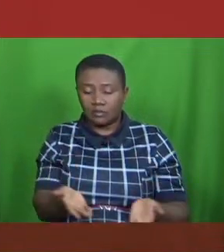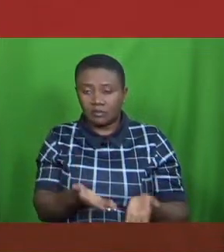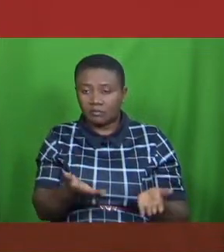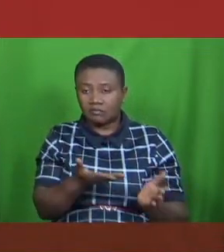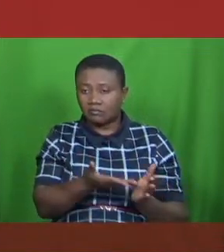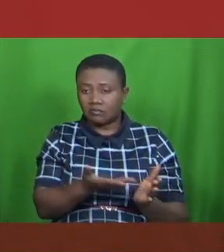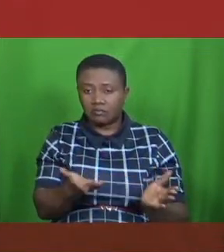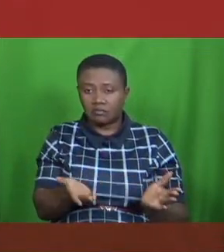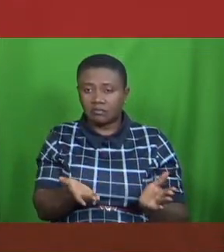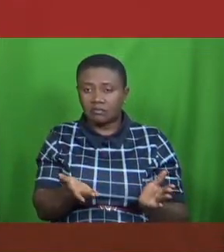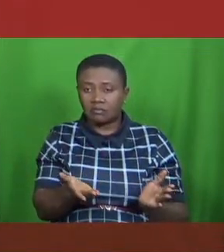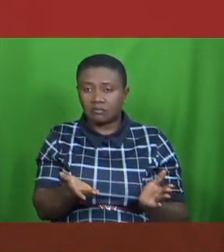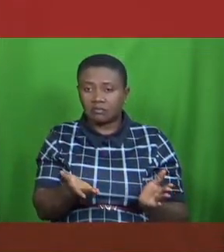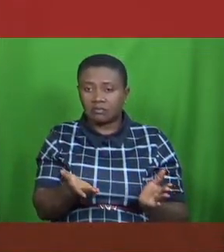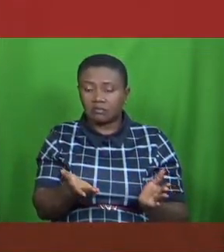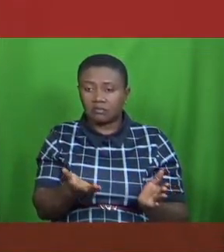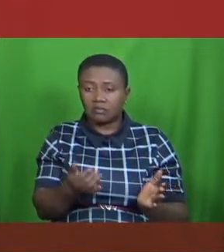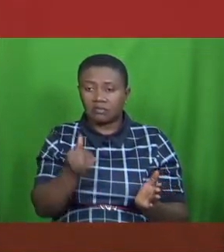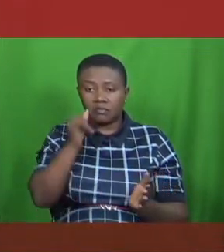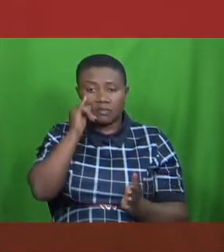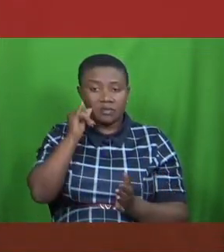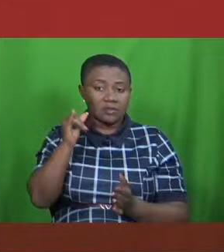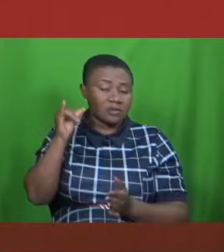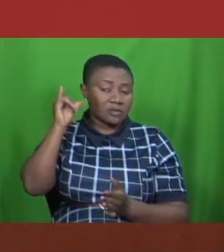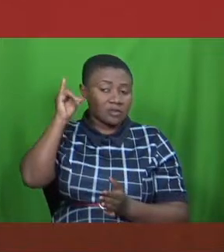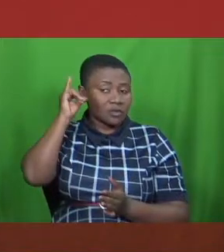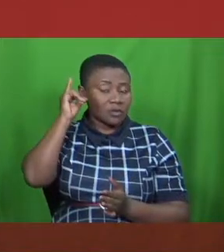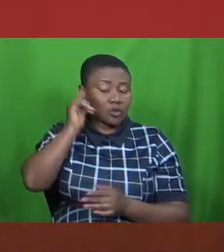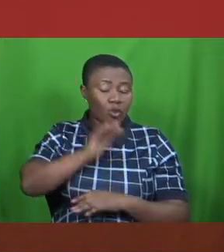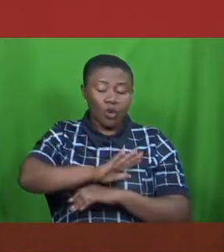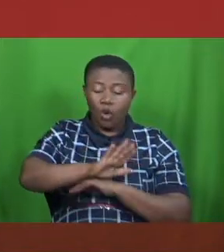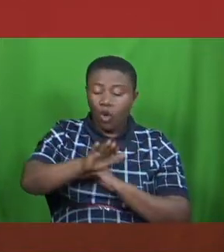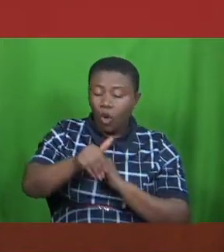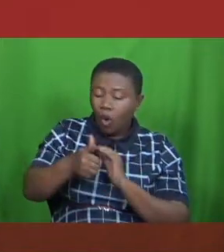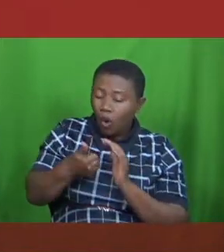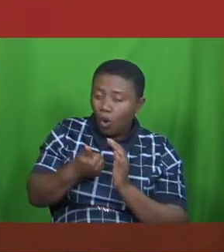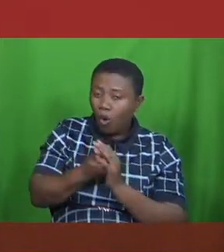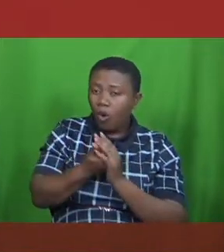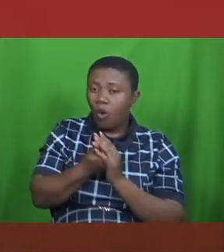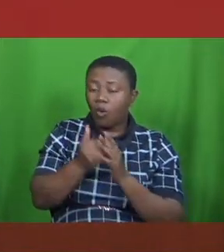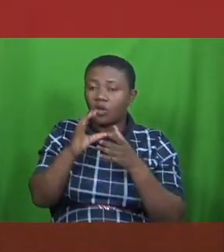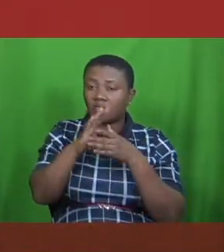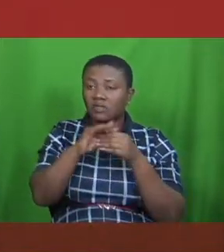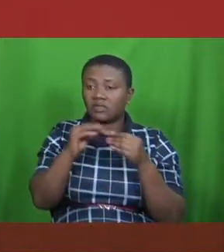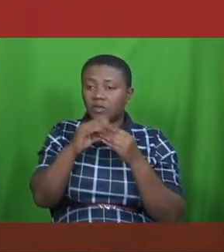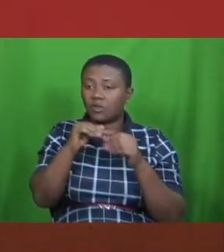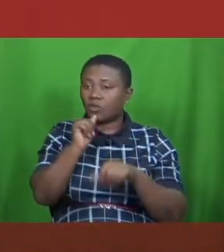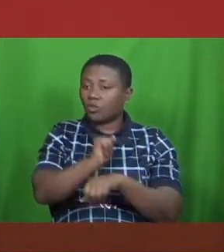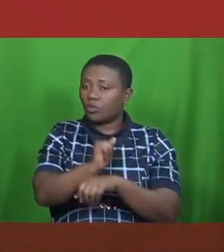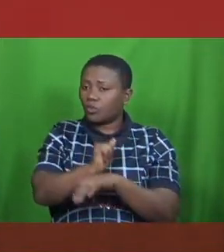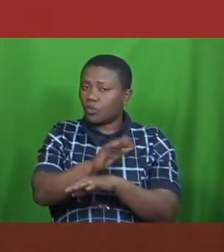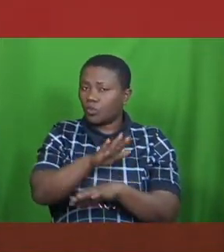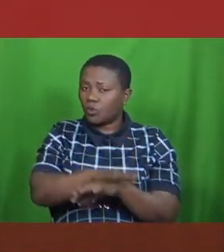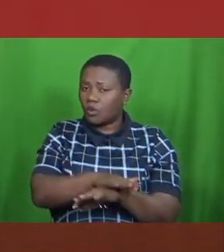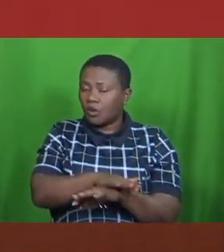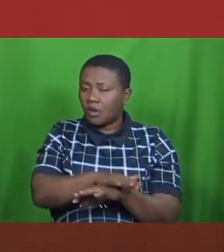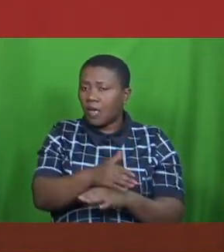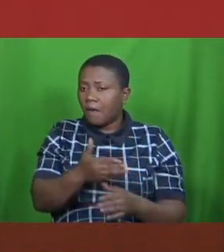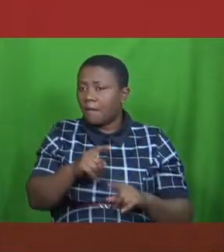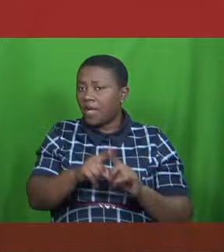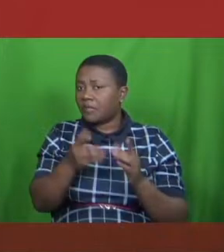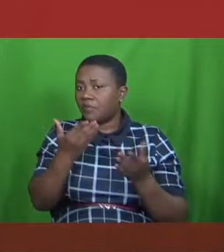I think yesterday you dealt with all the statements that were admitted. Unless there's some urgent statement